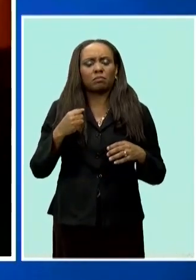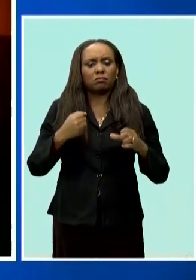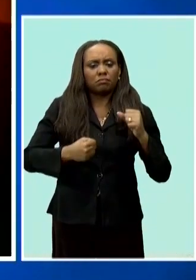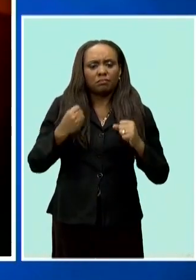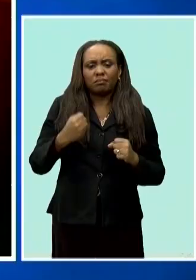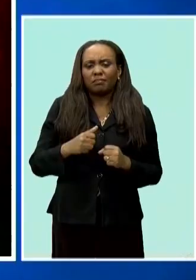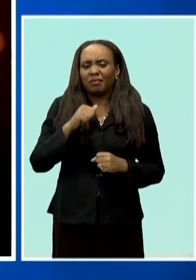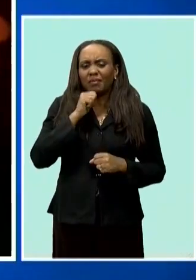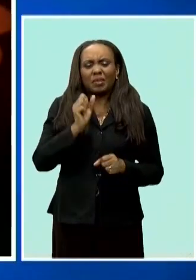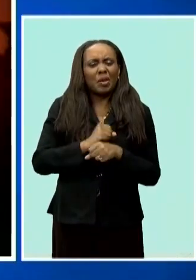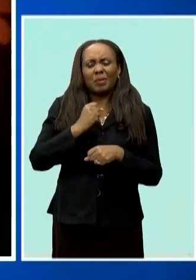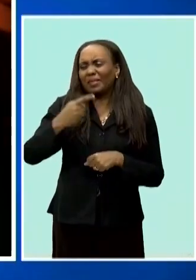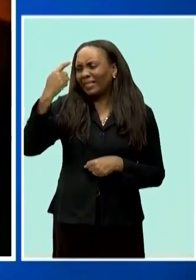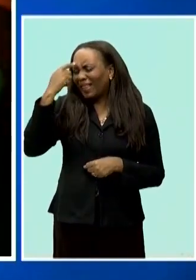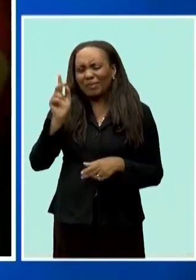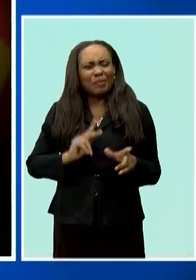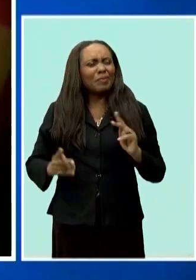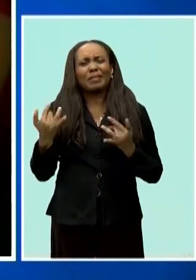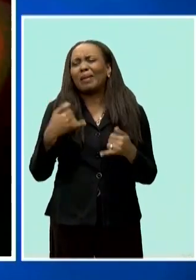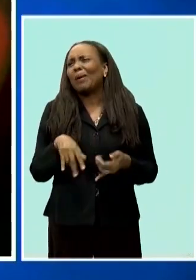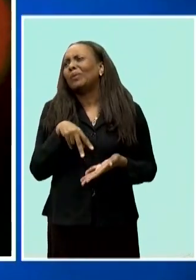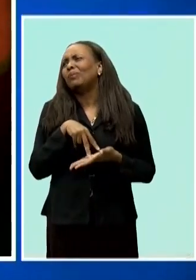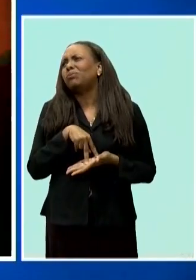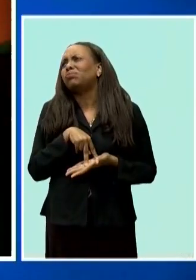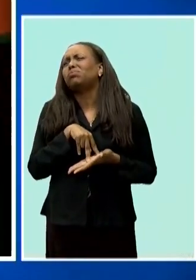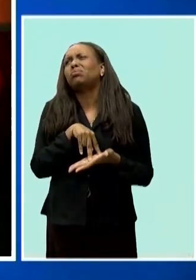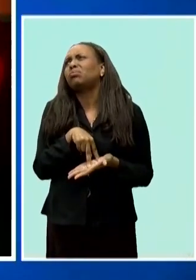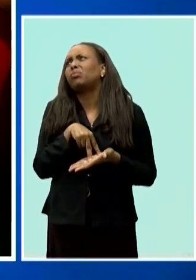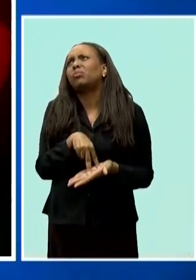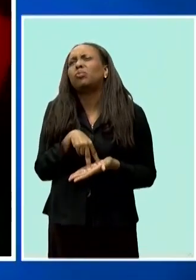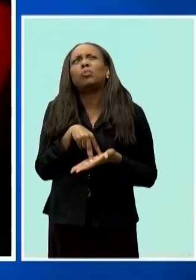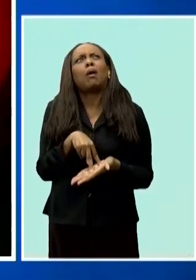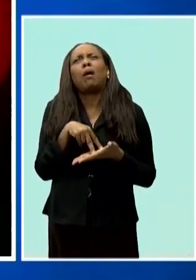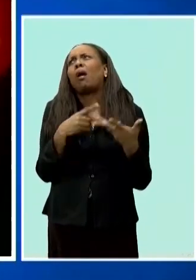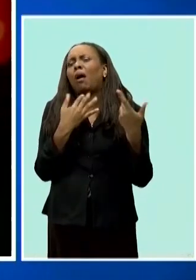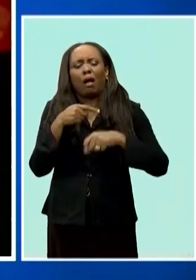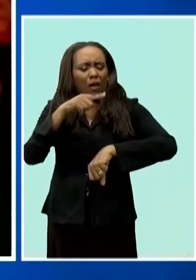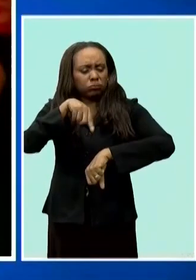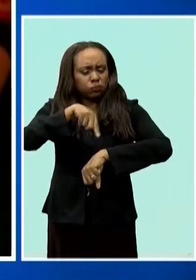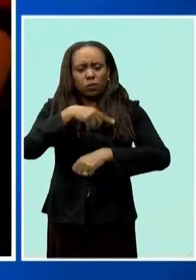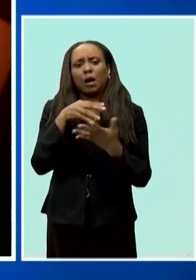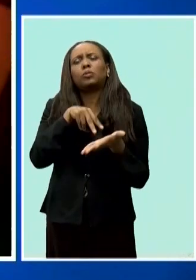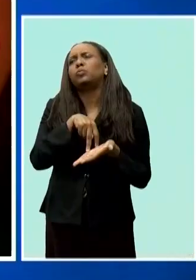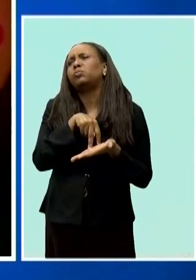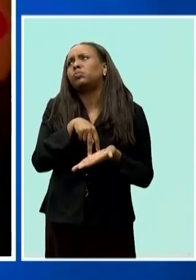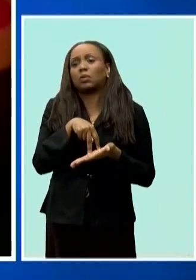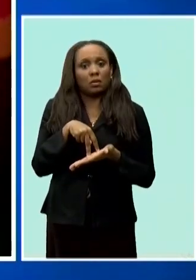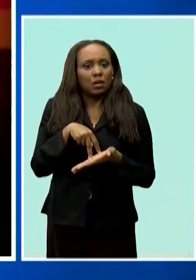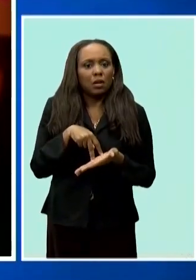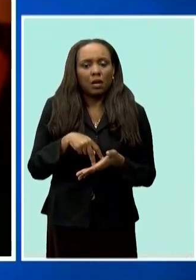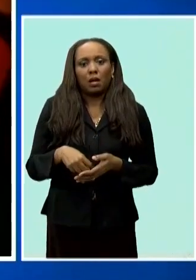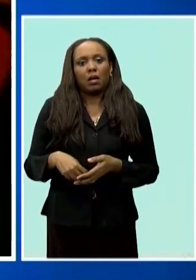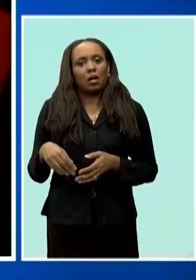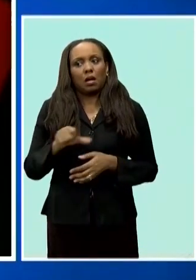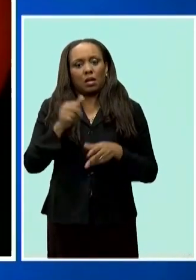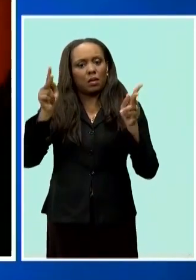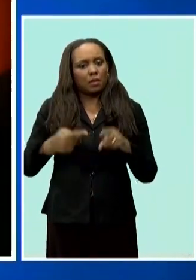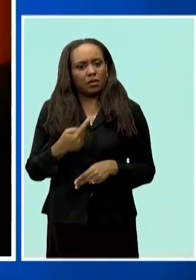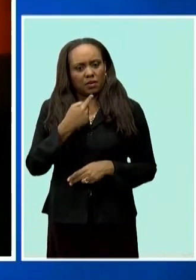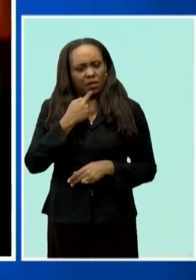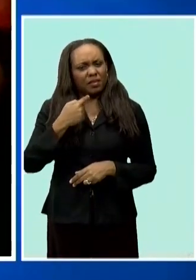Motley yesterday made it clear that she's unhappy with the state of affairs in the transport sector. She insists that commuters must be